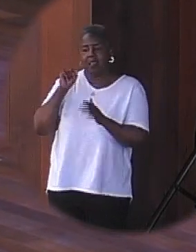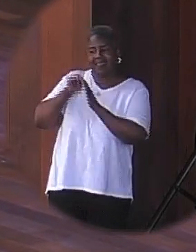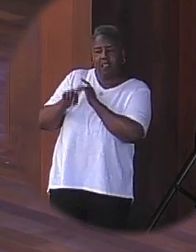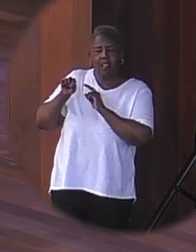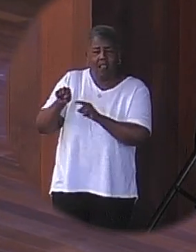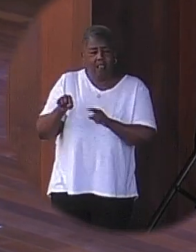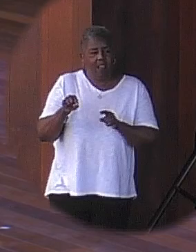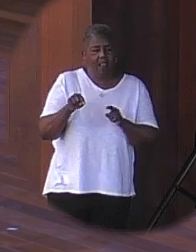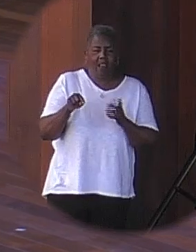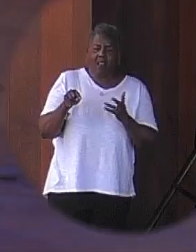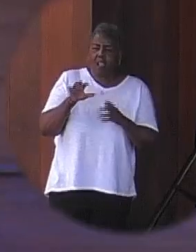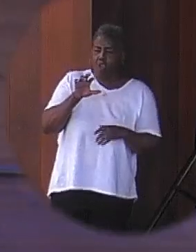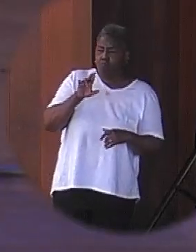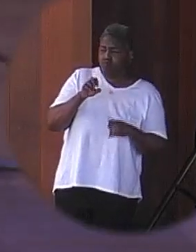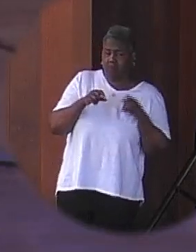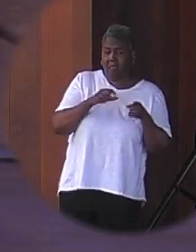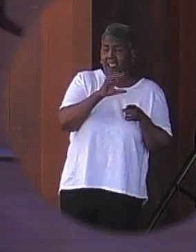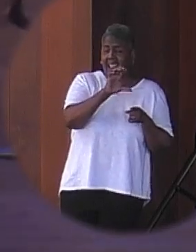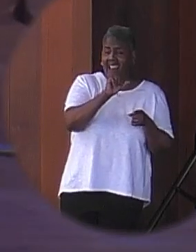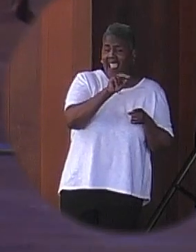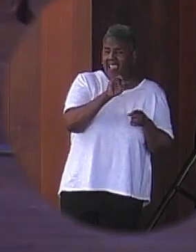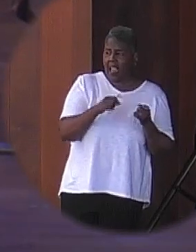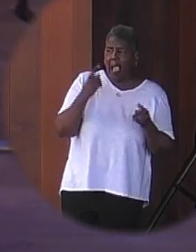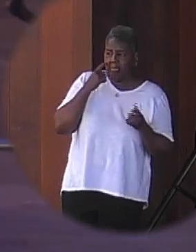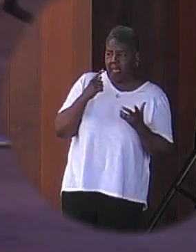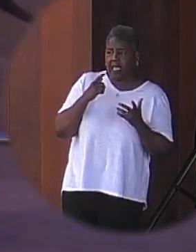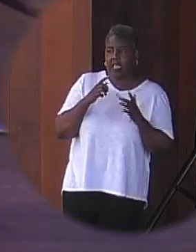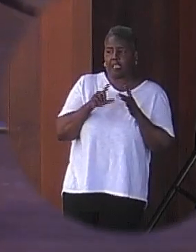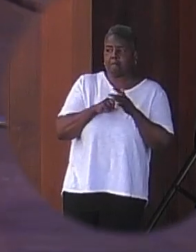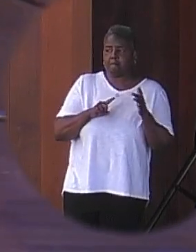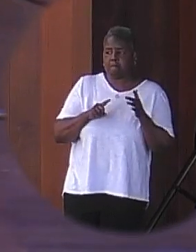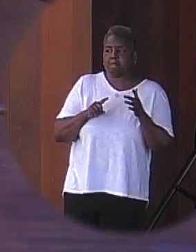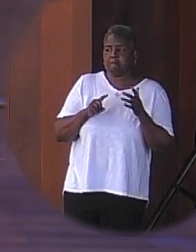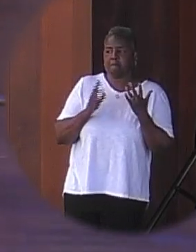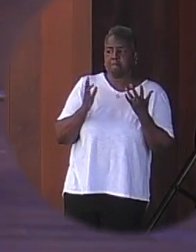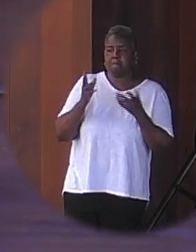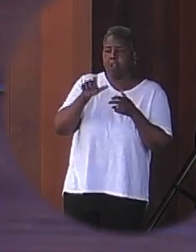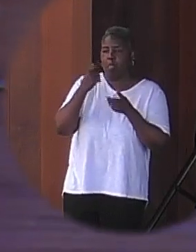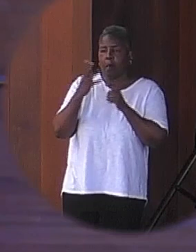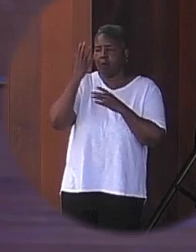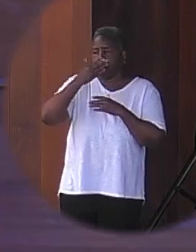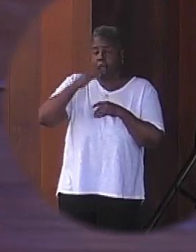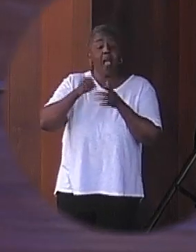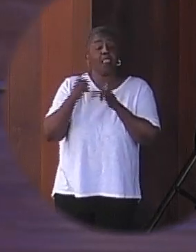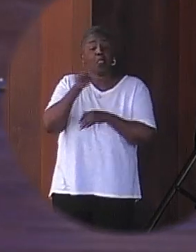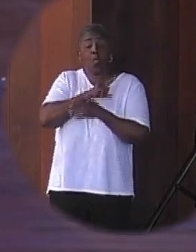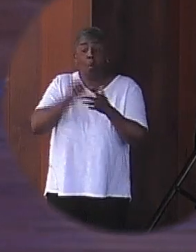deeper crime is that he thinks he's gotten away with it. And then the Lord shows